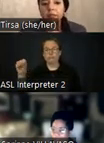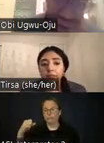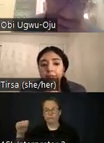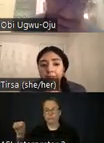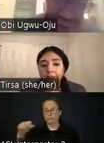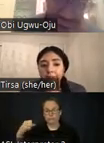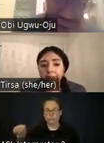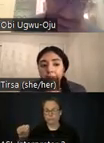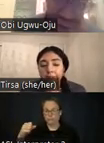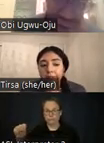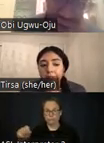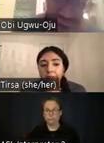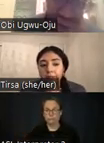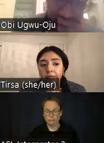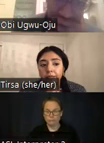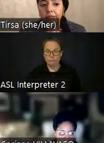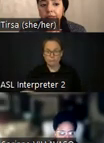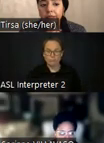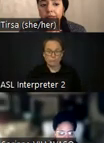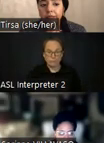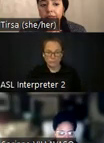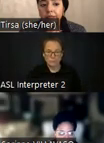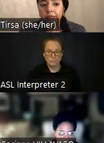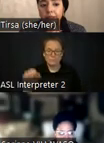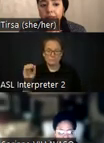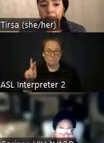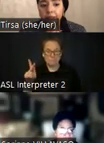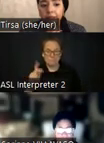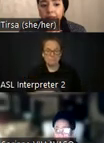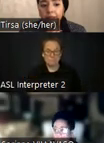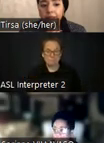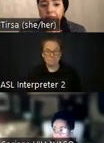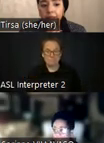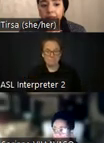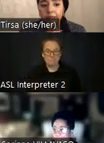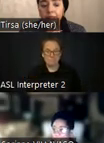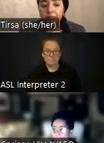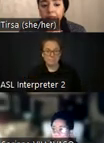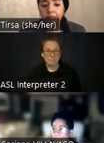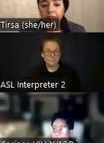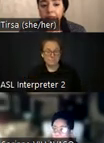add? Make sure I'm pan over again. Okay. Let's see here.